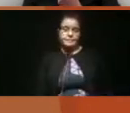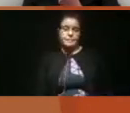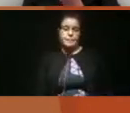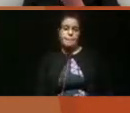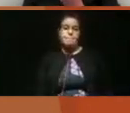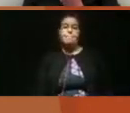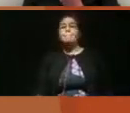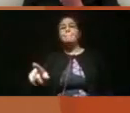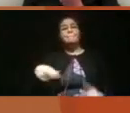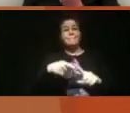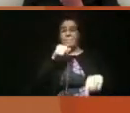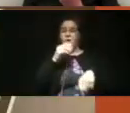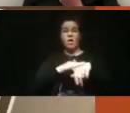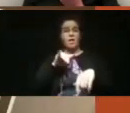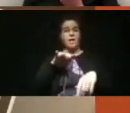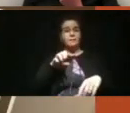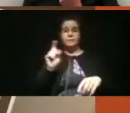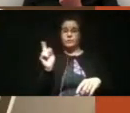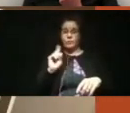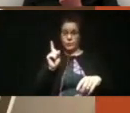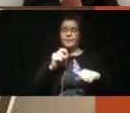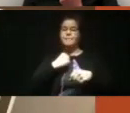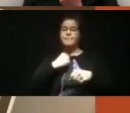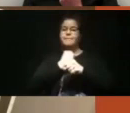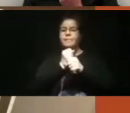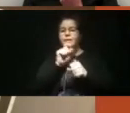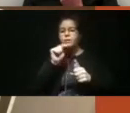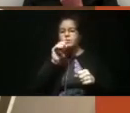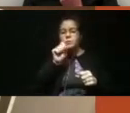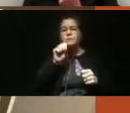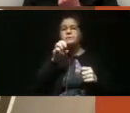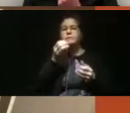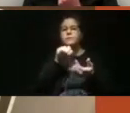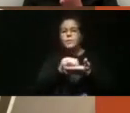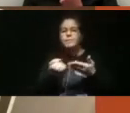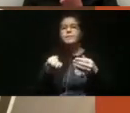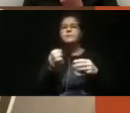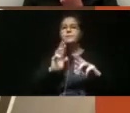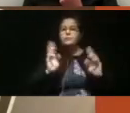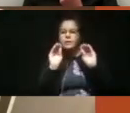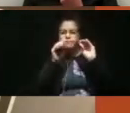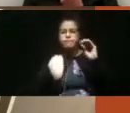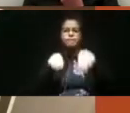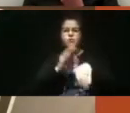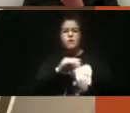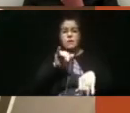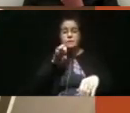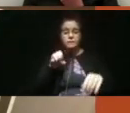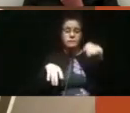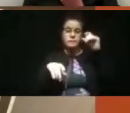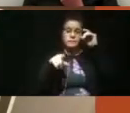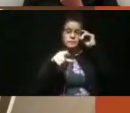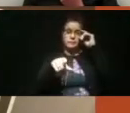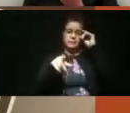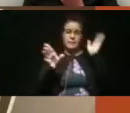when we're not on the ice sheet, I'm often preparing instruments and getting things ready to put on the ice sheet. This is a